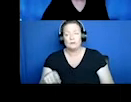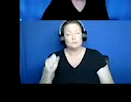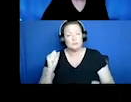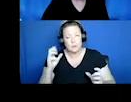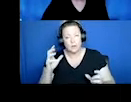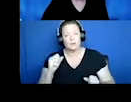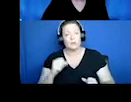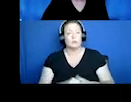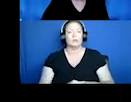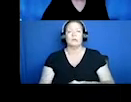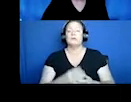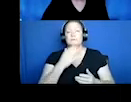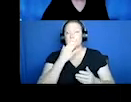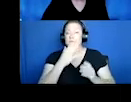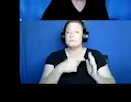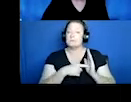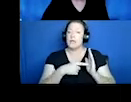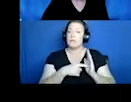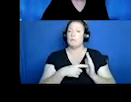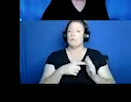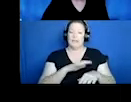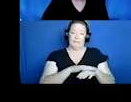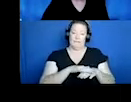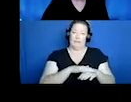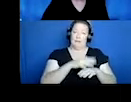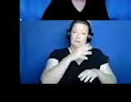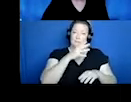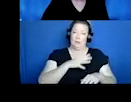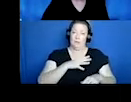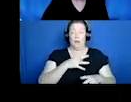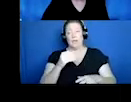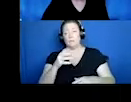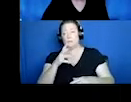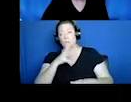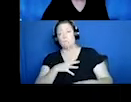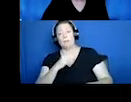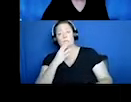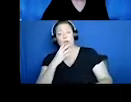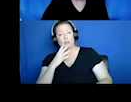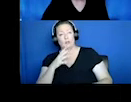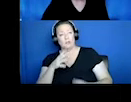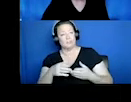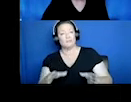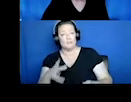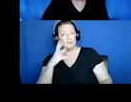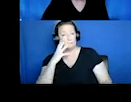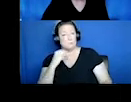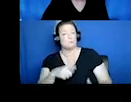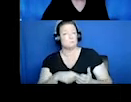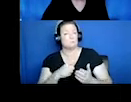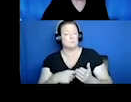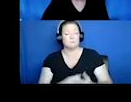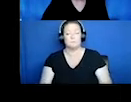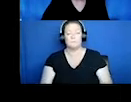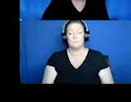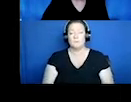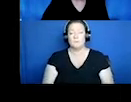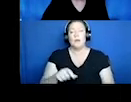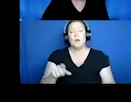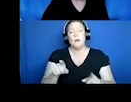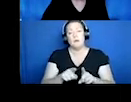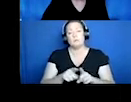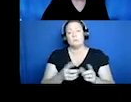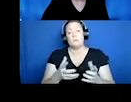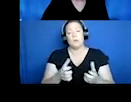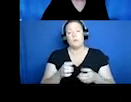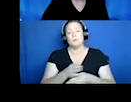it's actually a really good example of what Native women and women of color in general experience sometimes. I also wanted to